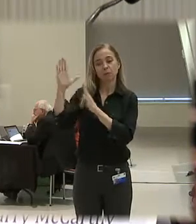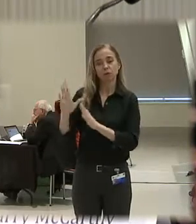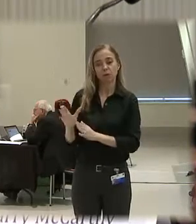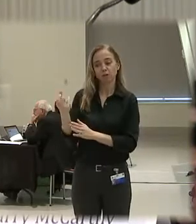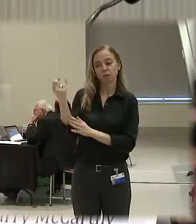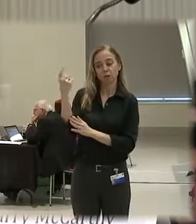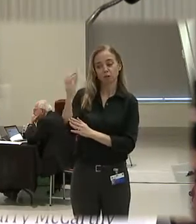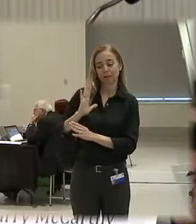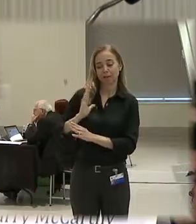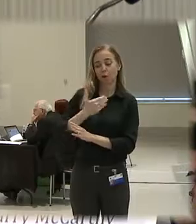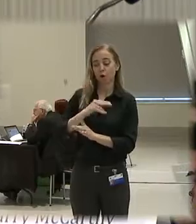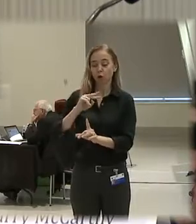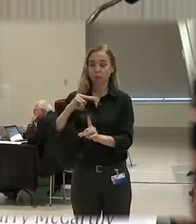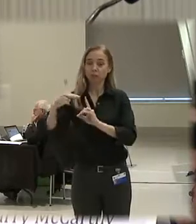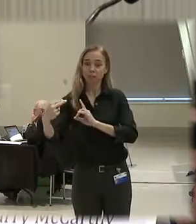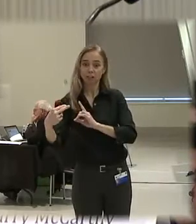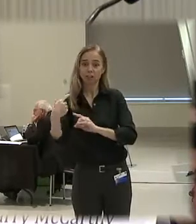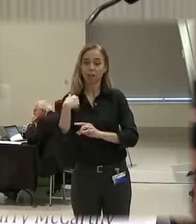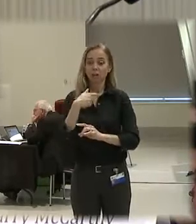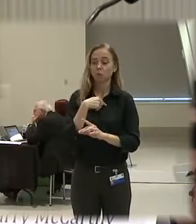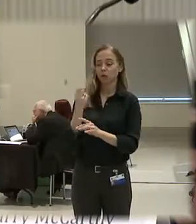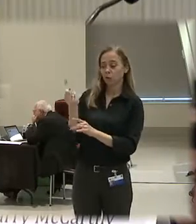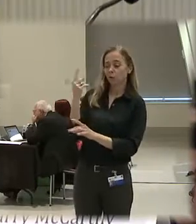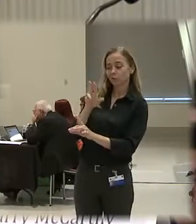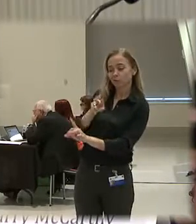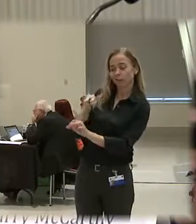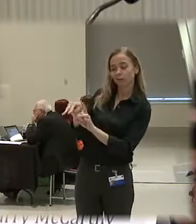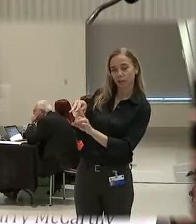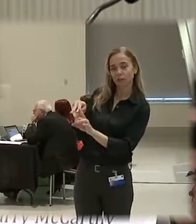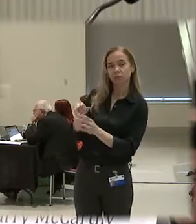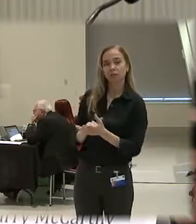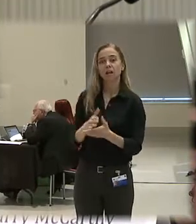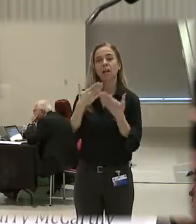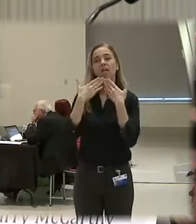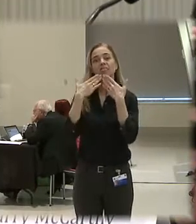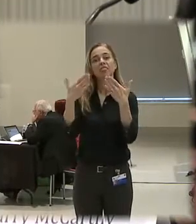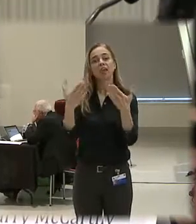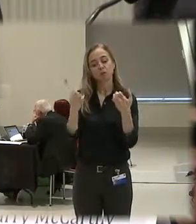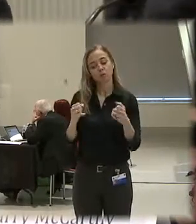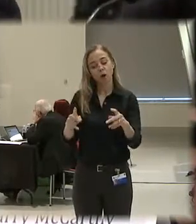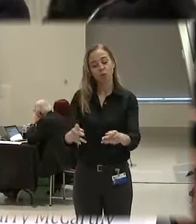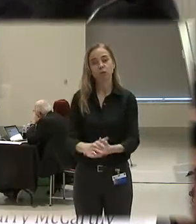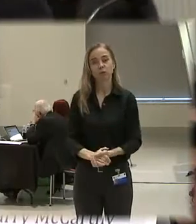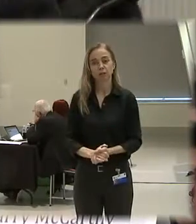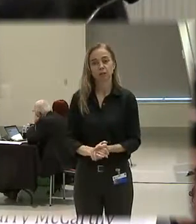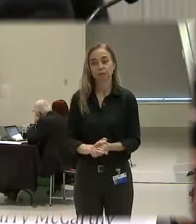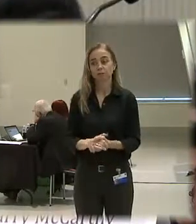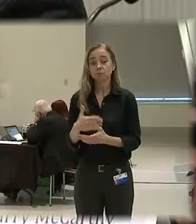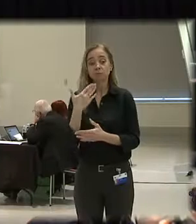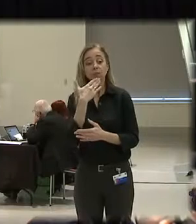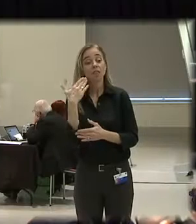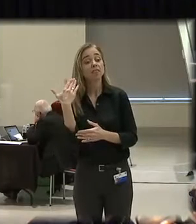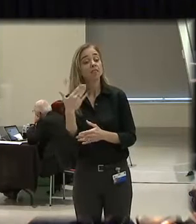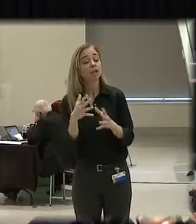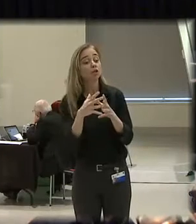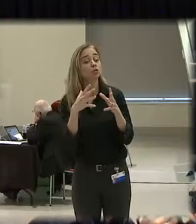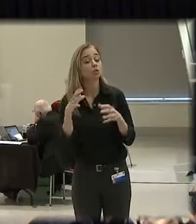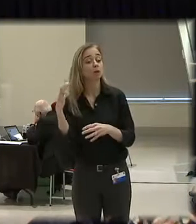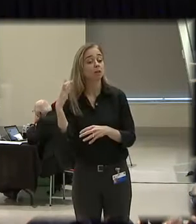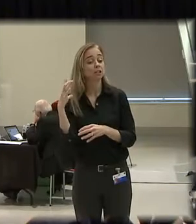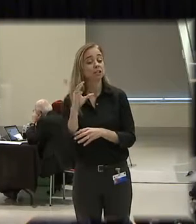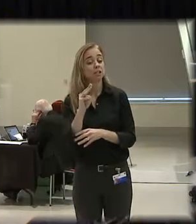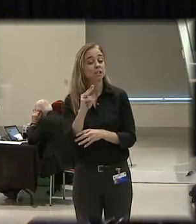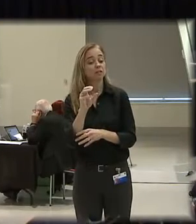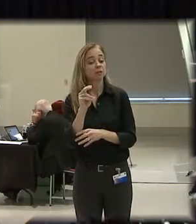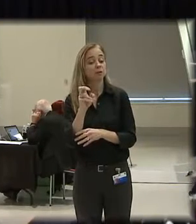our position and for us to understand theirs. Thank you for this opportunity. Thank you so much, Chief Monroe. Chief